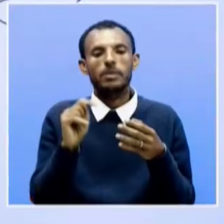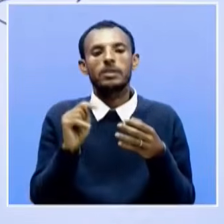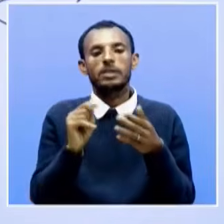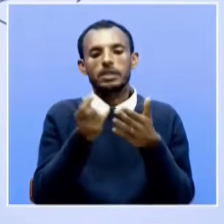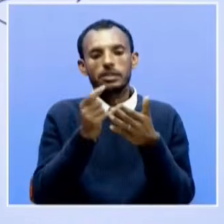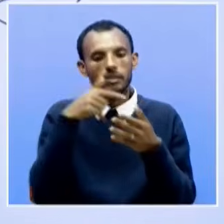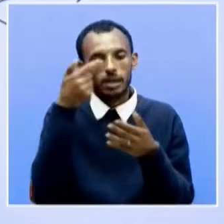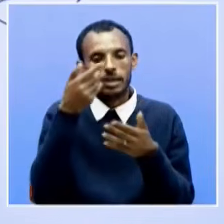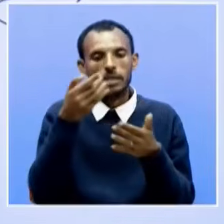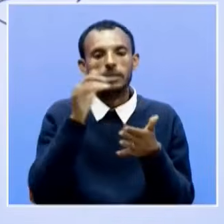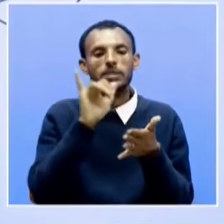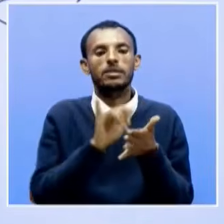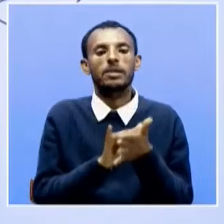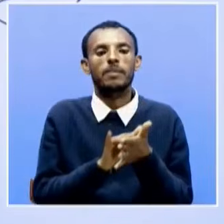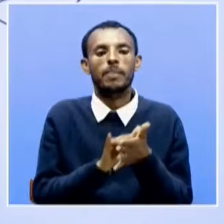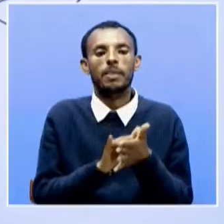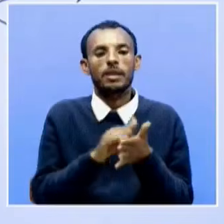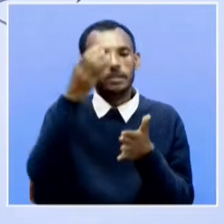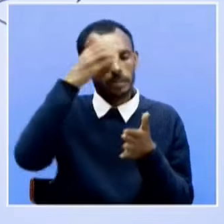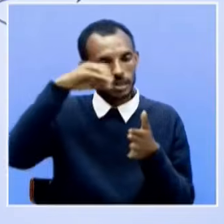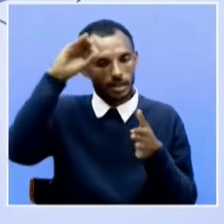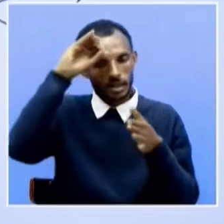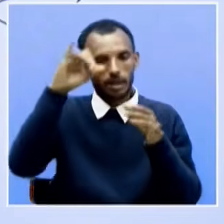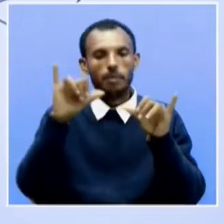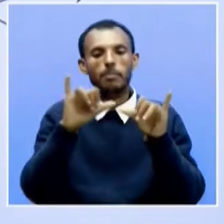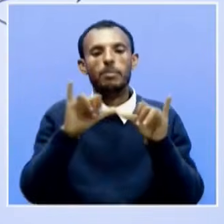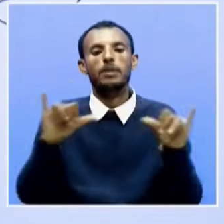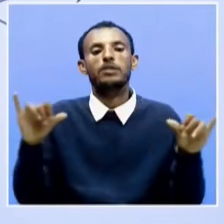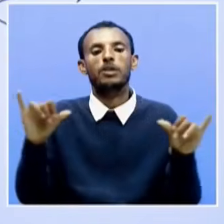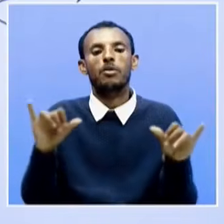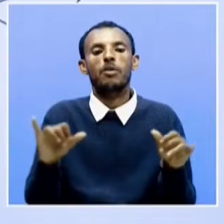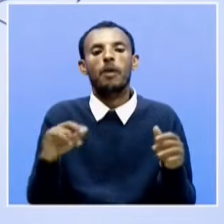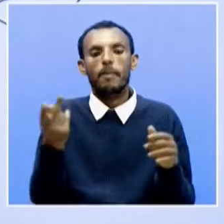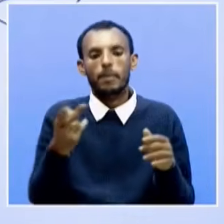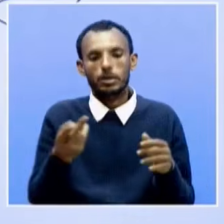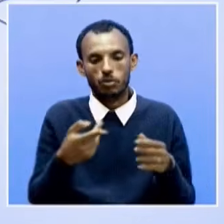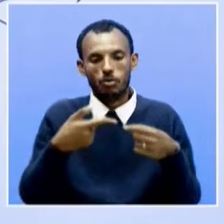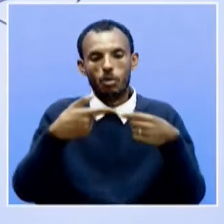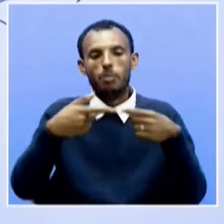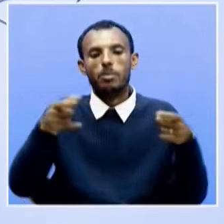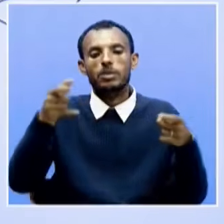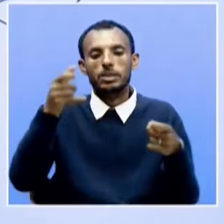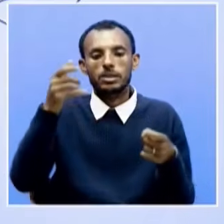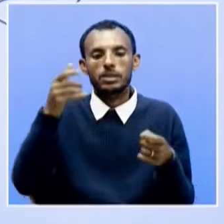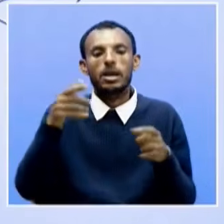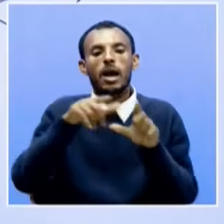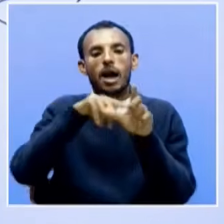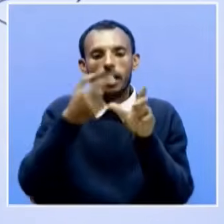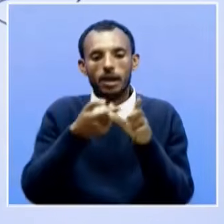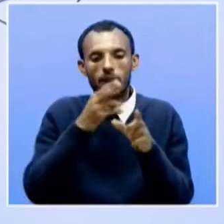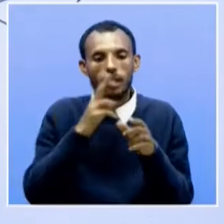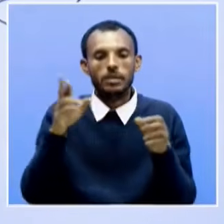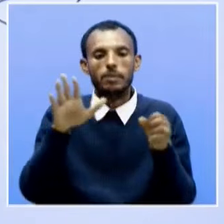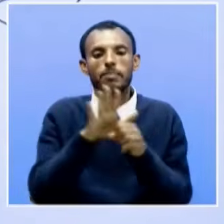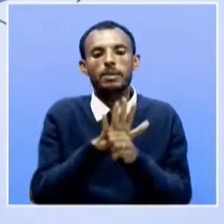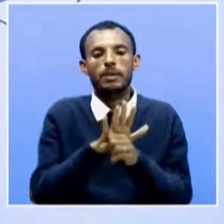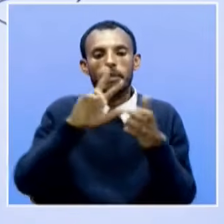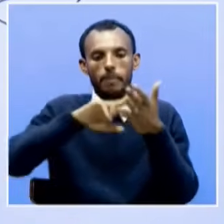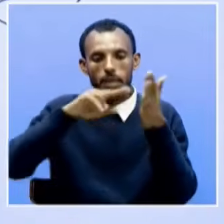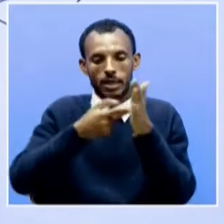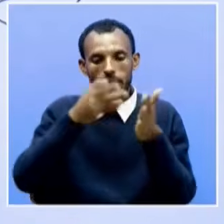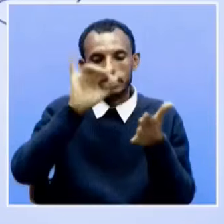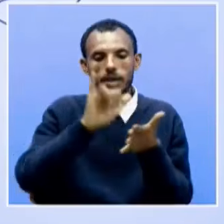saying that the degree measure of the pairs of opposite angles are supplementary, meaning